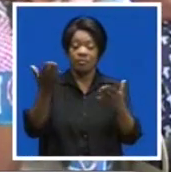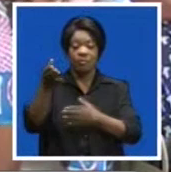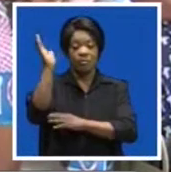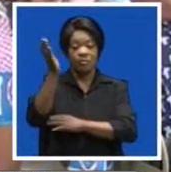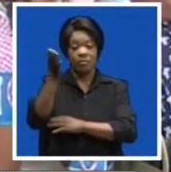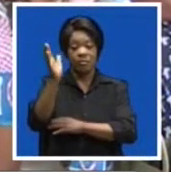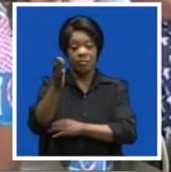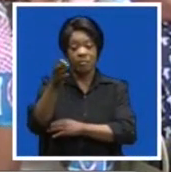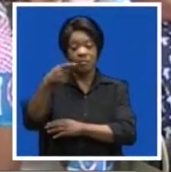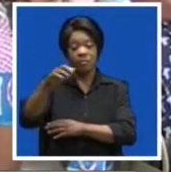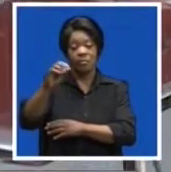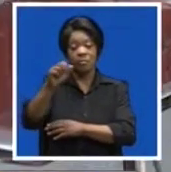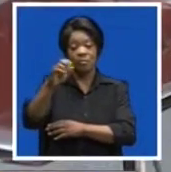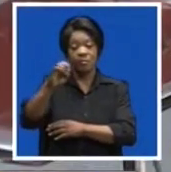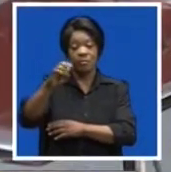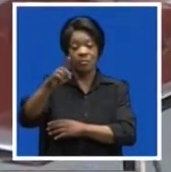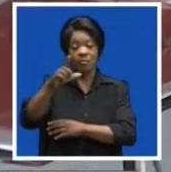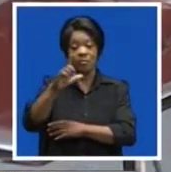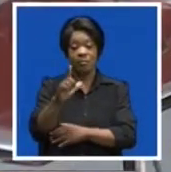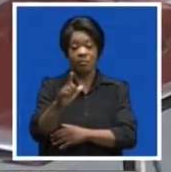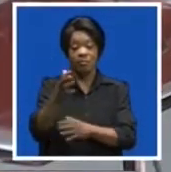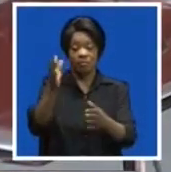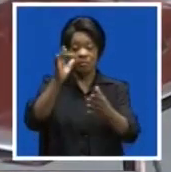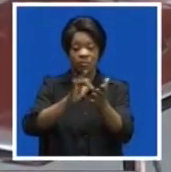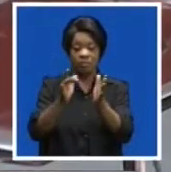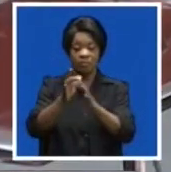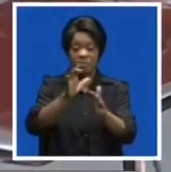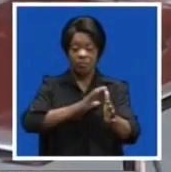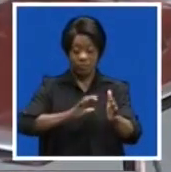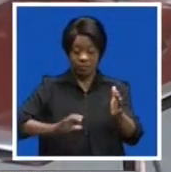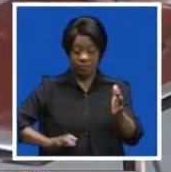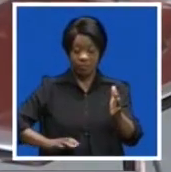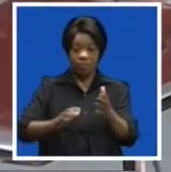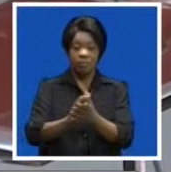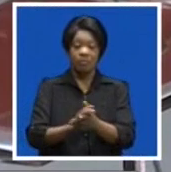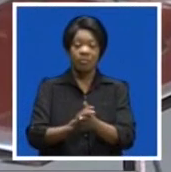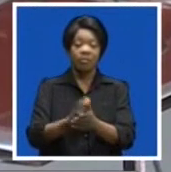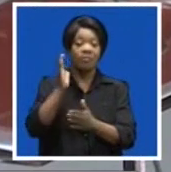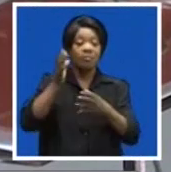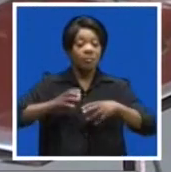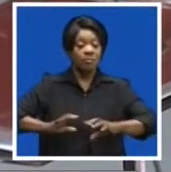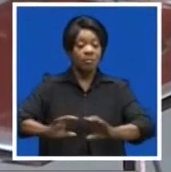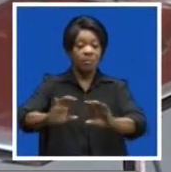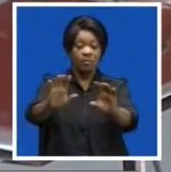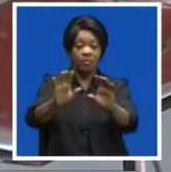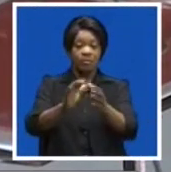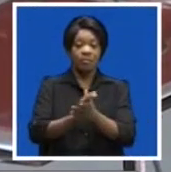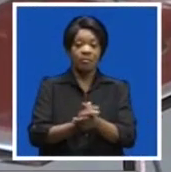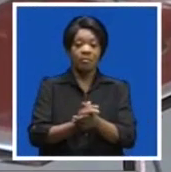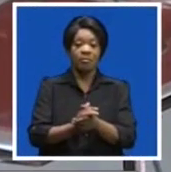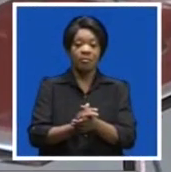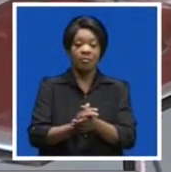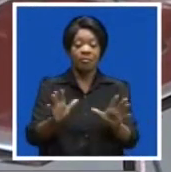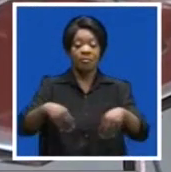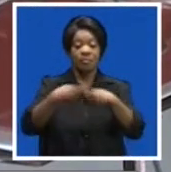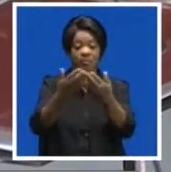gospel of Jesus Christ. I dare you to continue to be the light of the